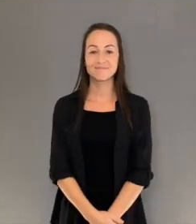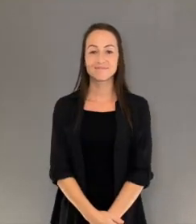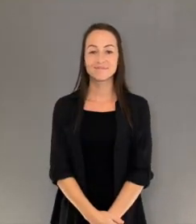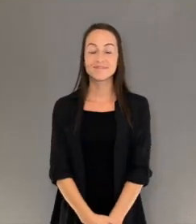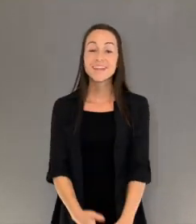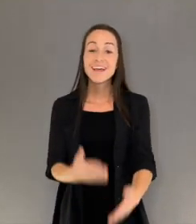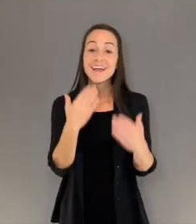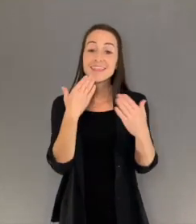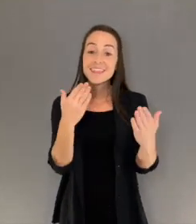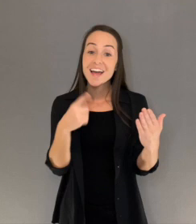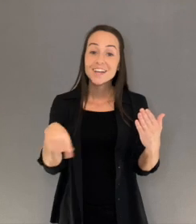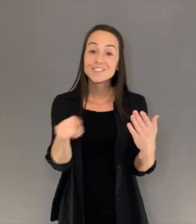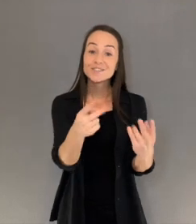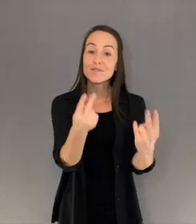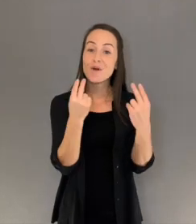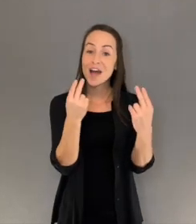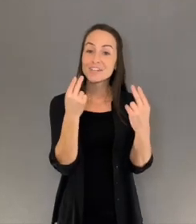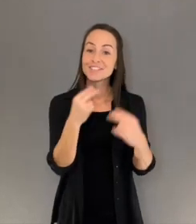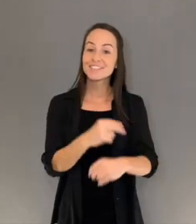Thanks for watching.